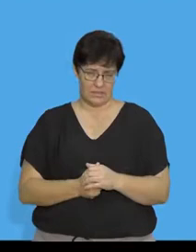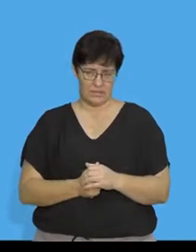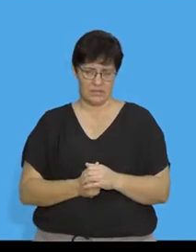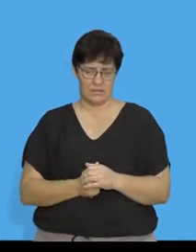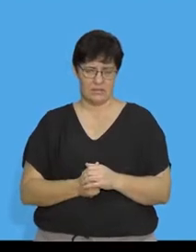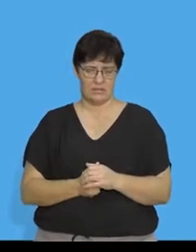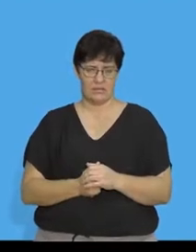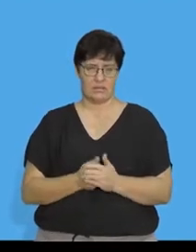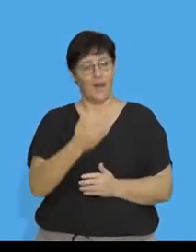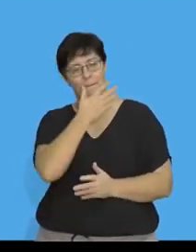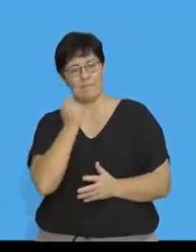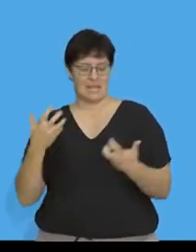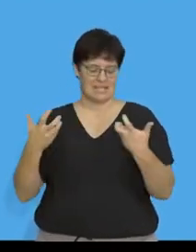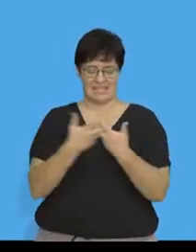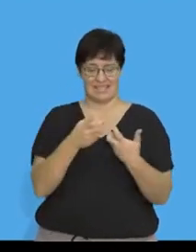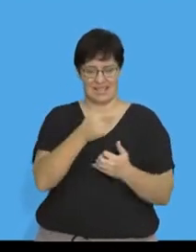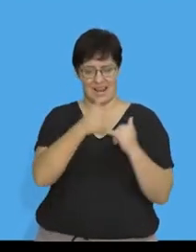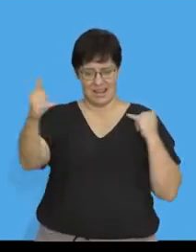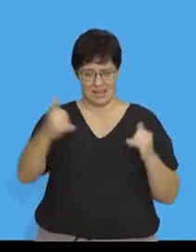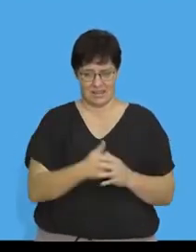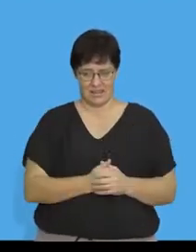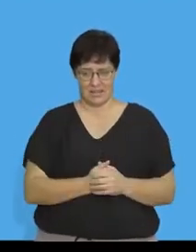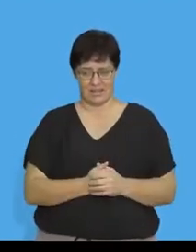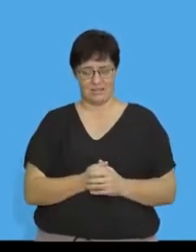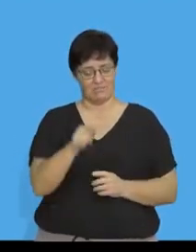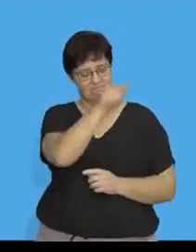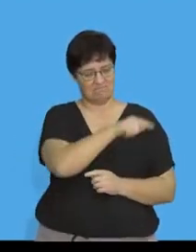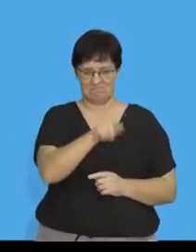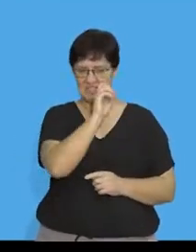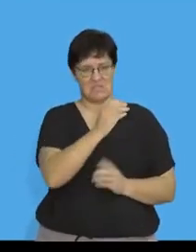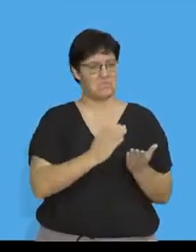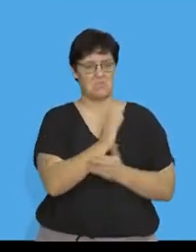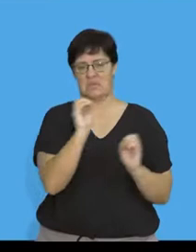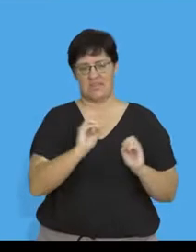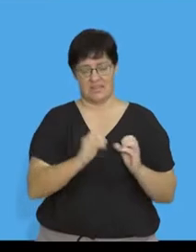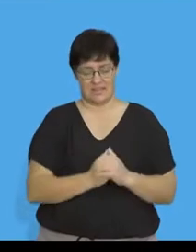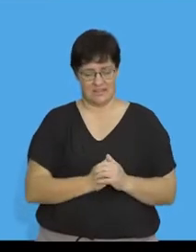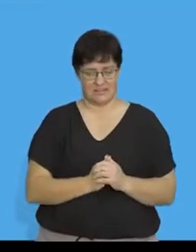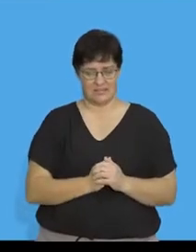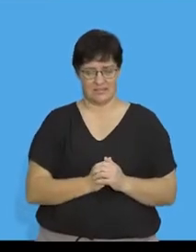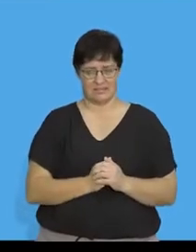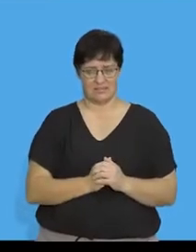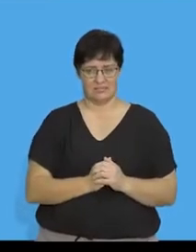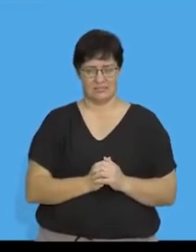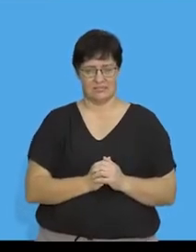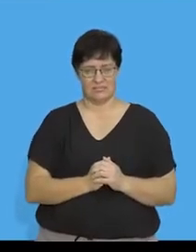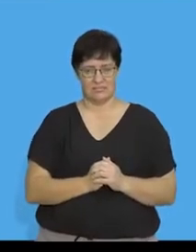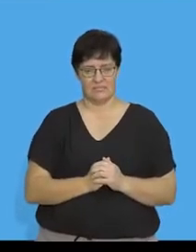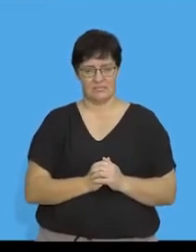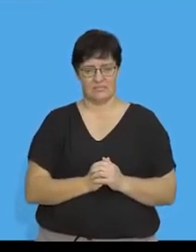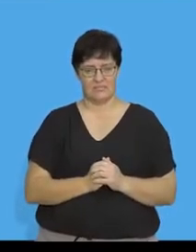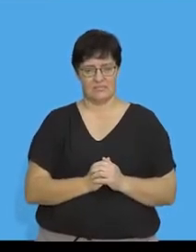proportional, the dependent variable, volume, is directly proportional to the reciprocal. That means 1 over